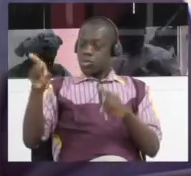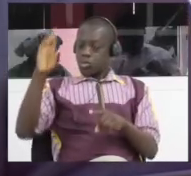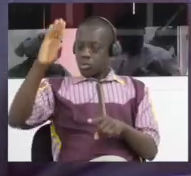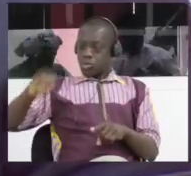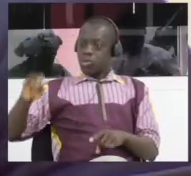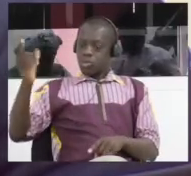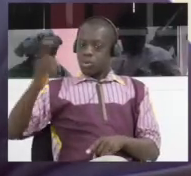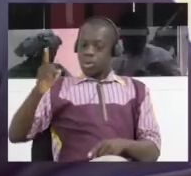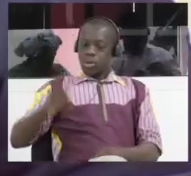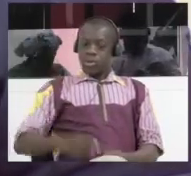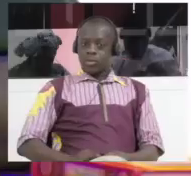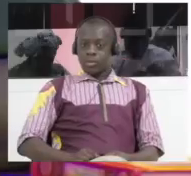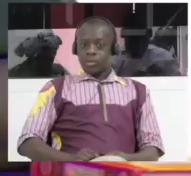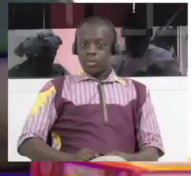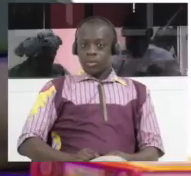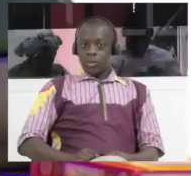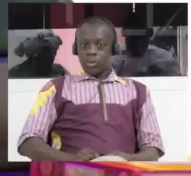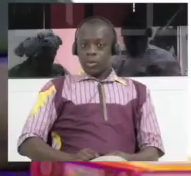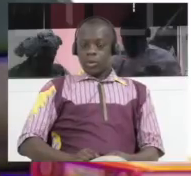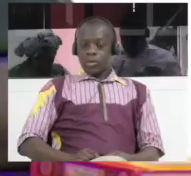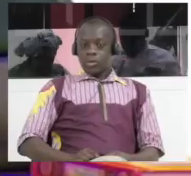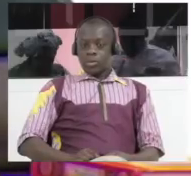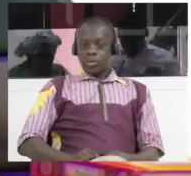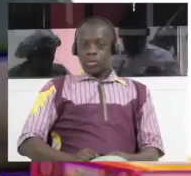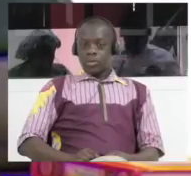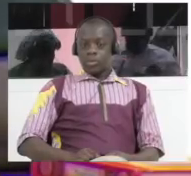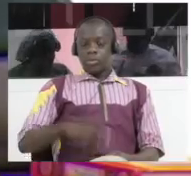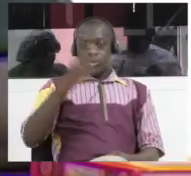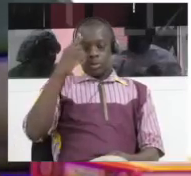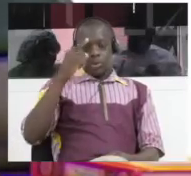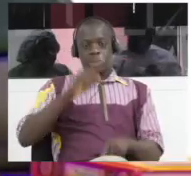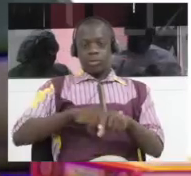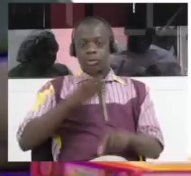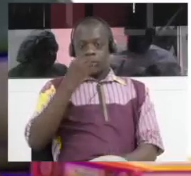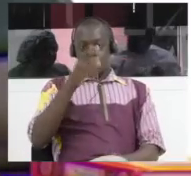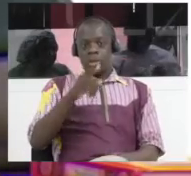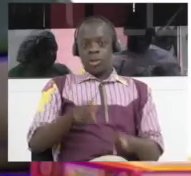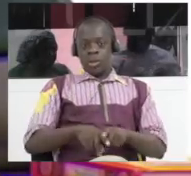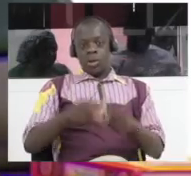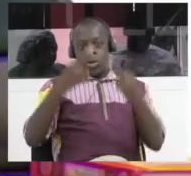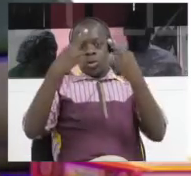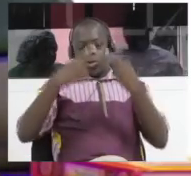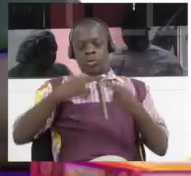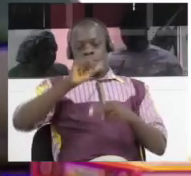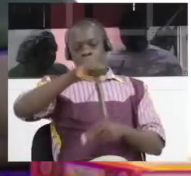you do? I think when he said that, then we looked at ourselves, and